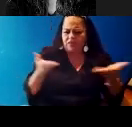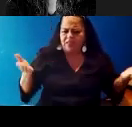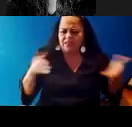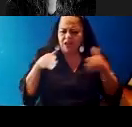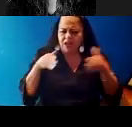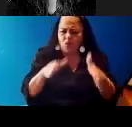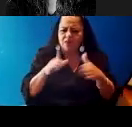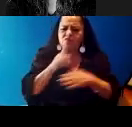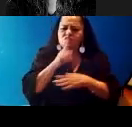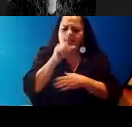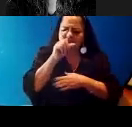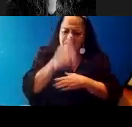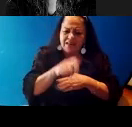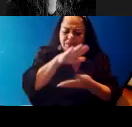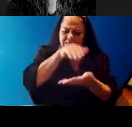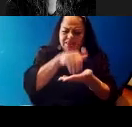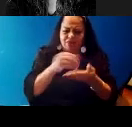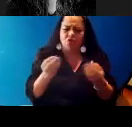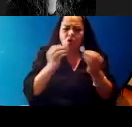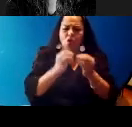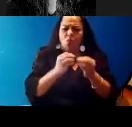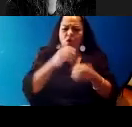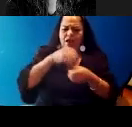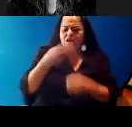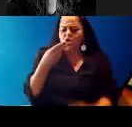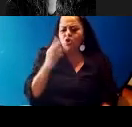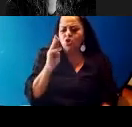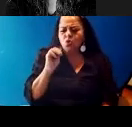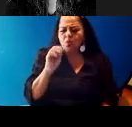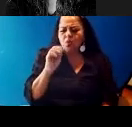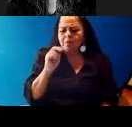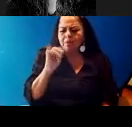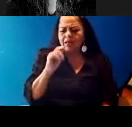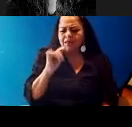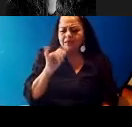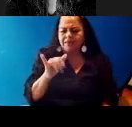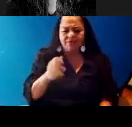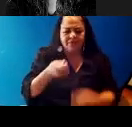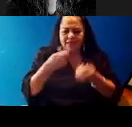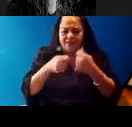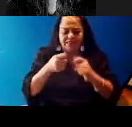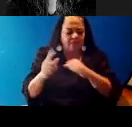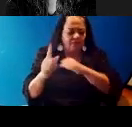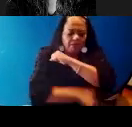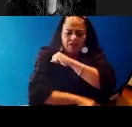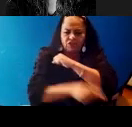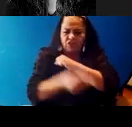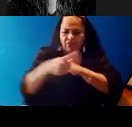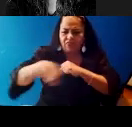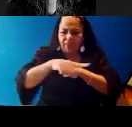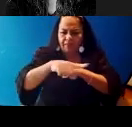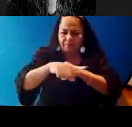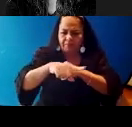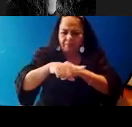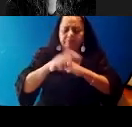that really need to be centered more in our humanity and less in our notion of, just punishment. And so this last